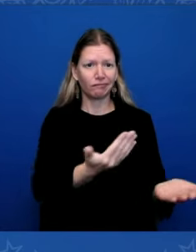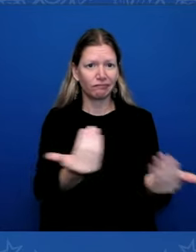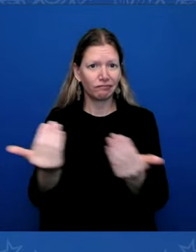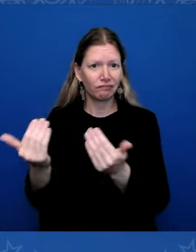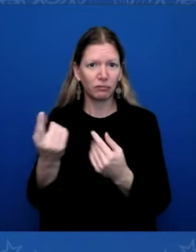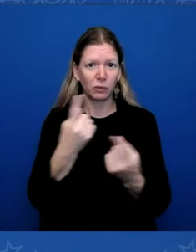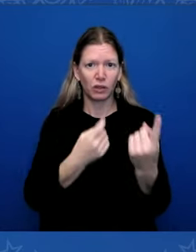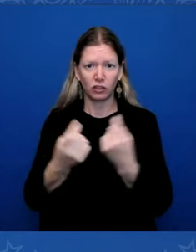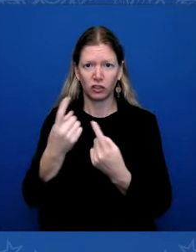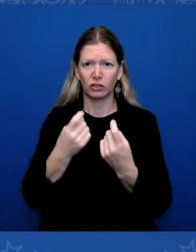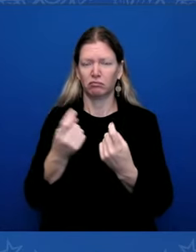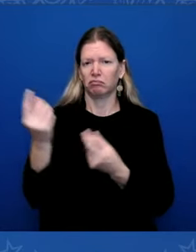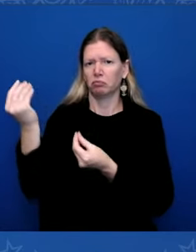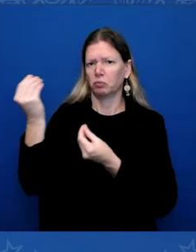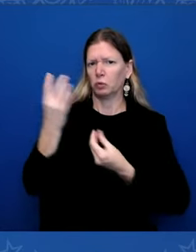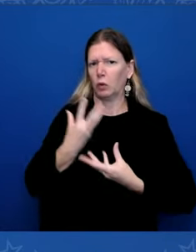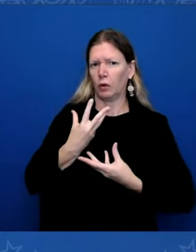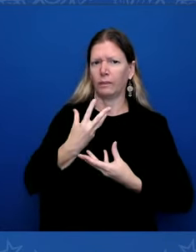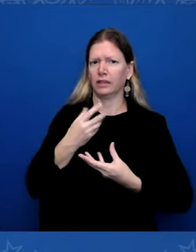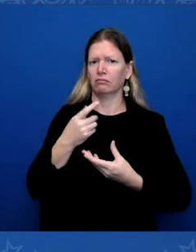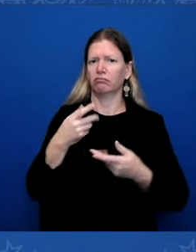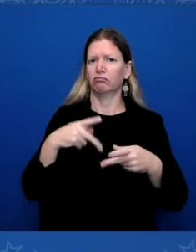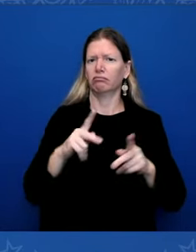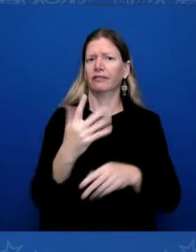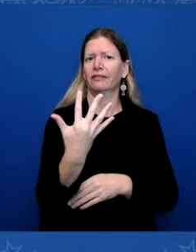Nandita, of Reuters.